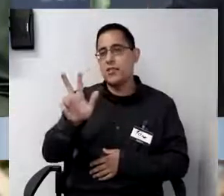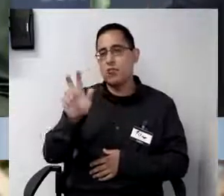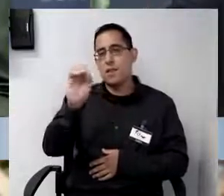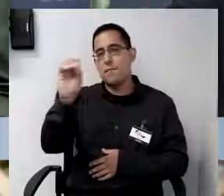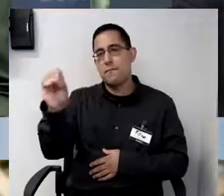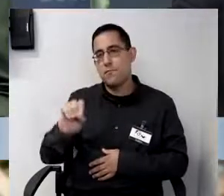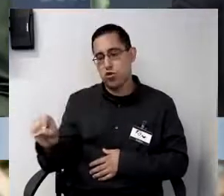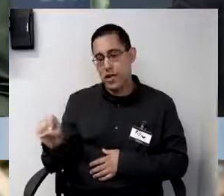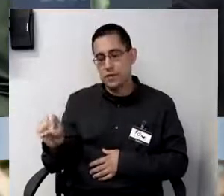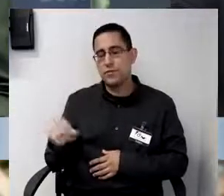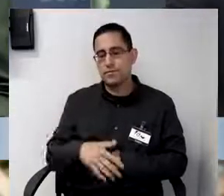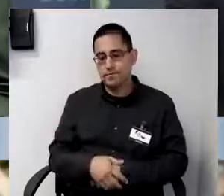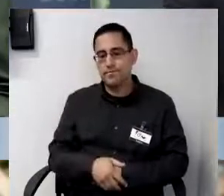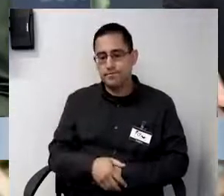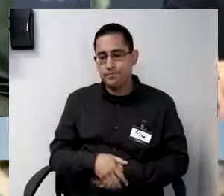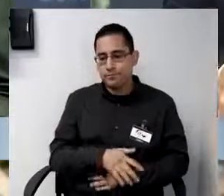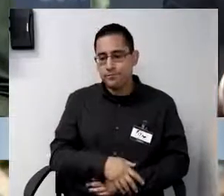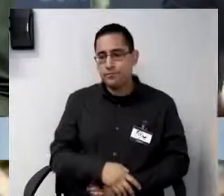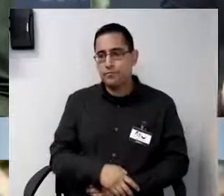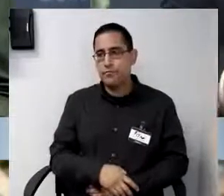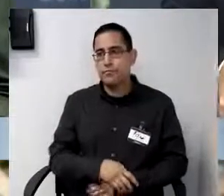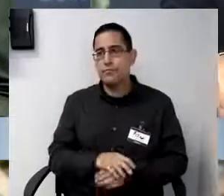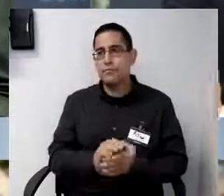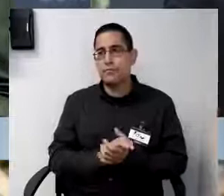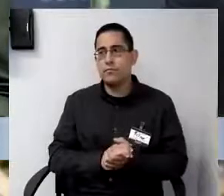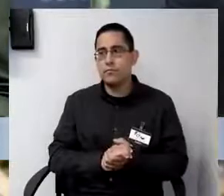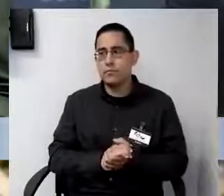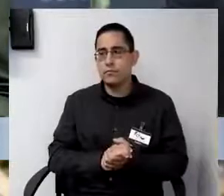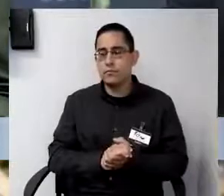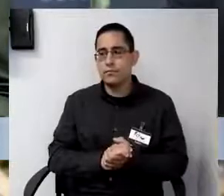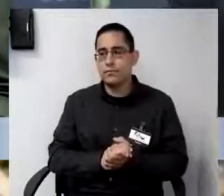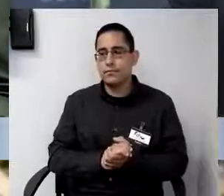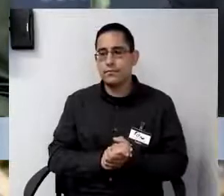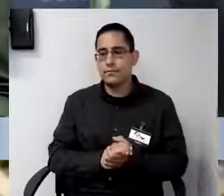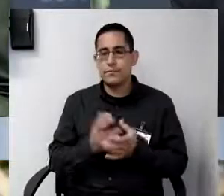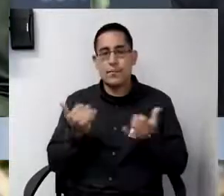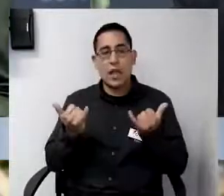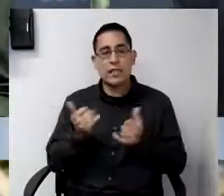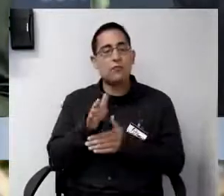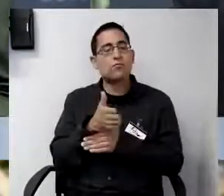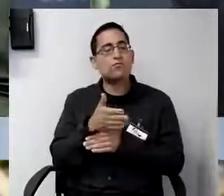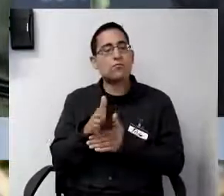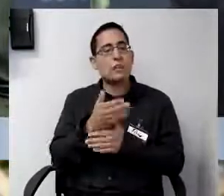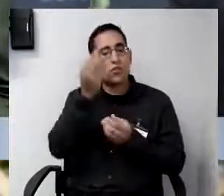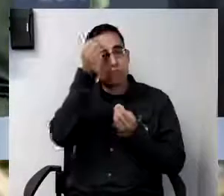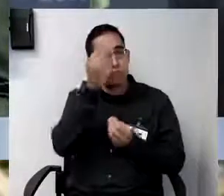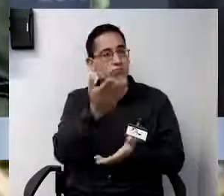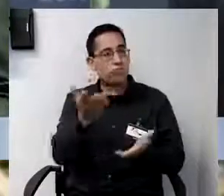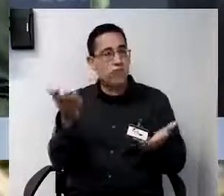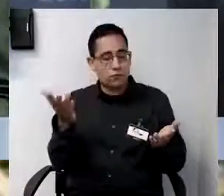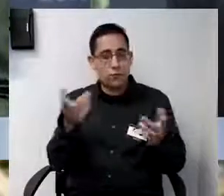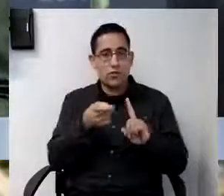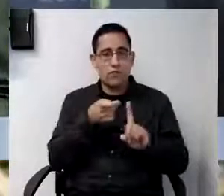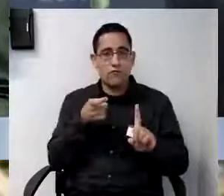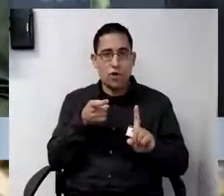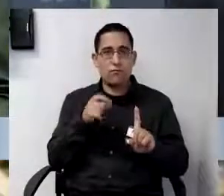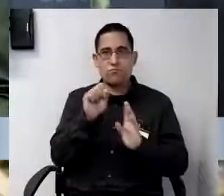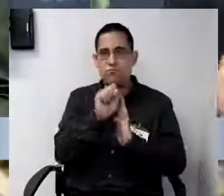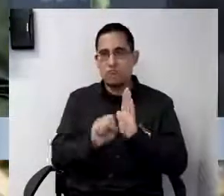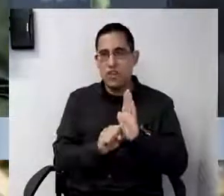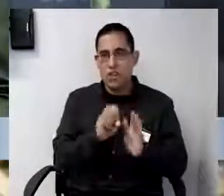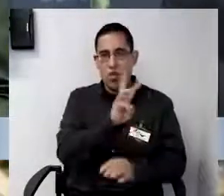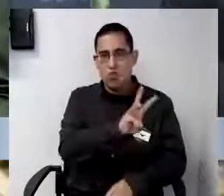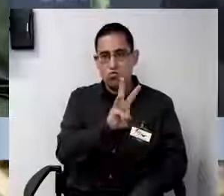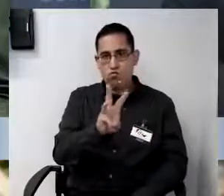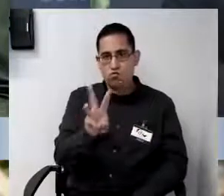Here in California. So here's, I want to share some information that came off the state's website. And